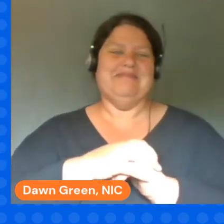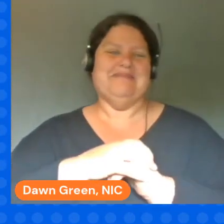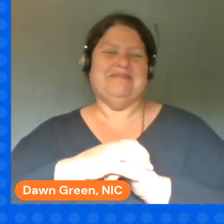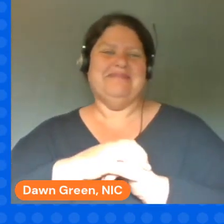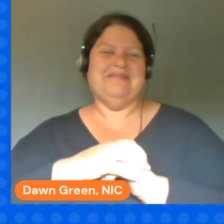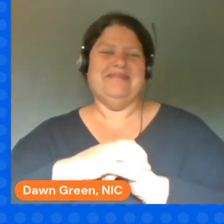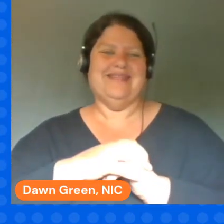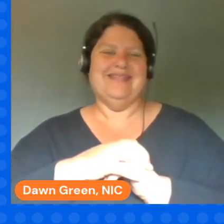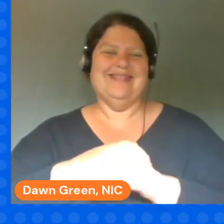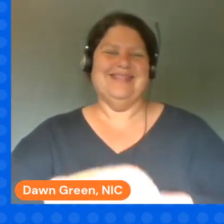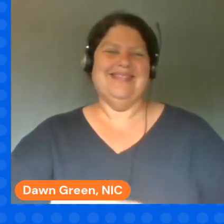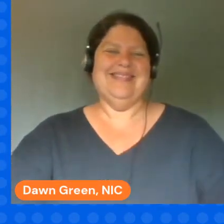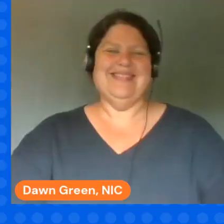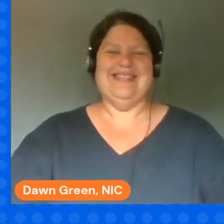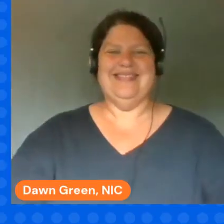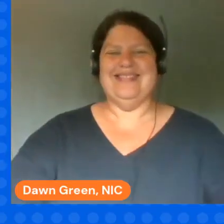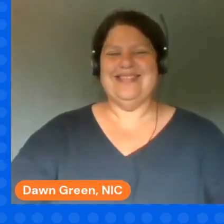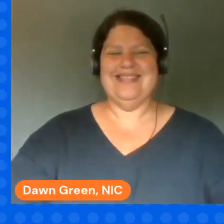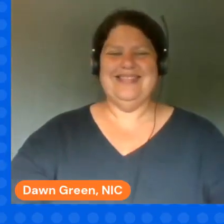I can try it.